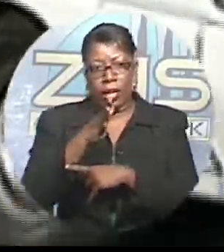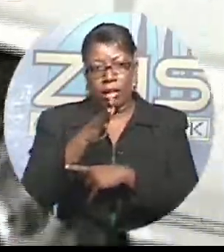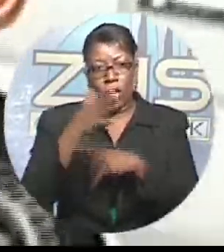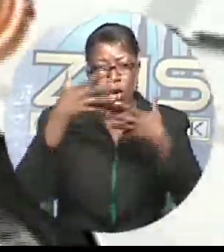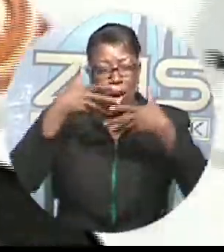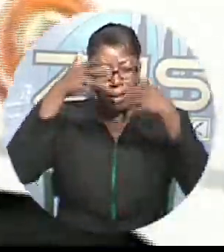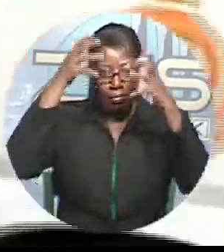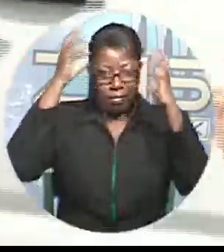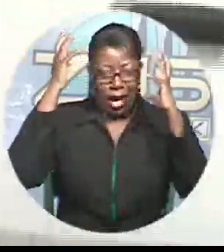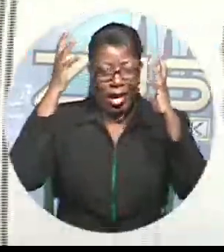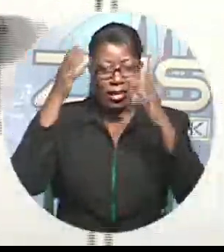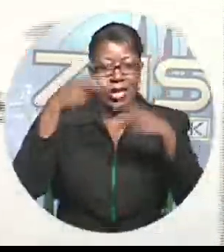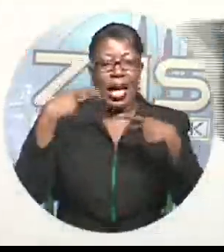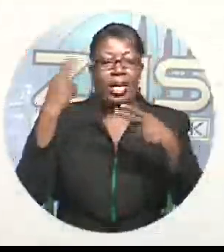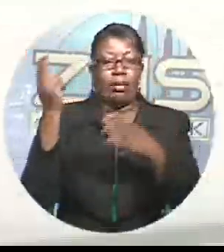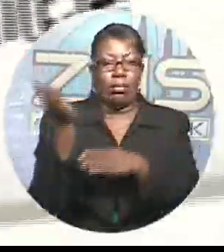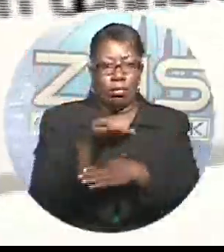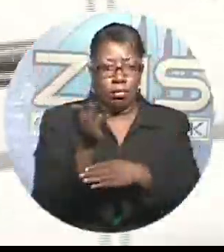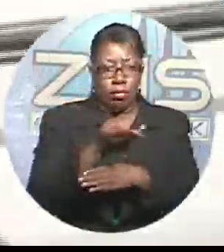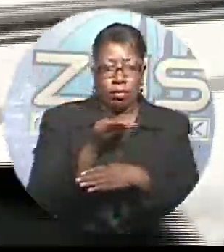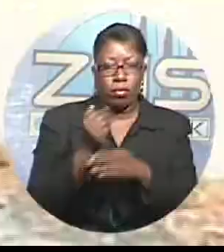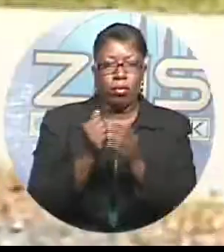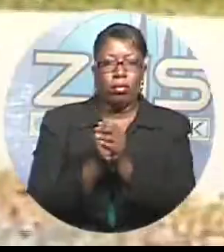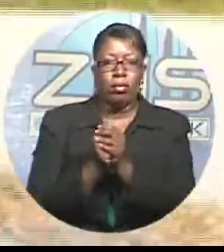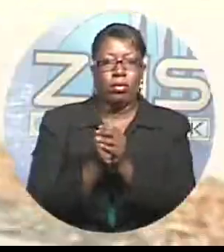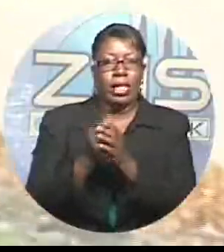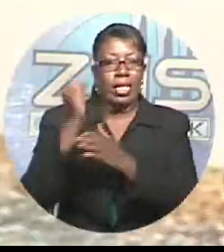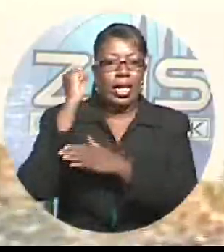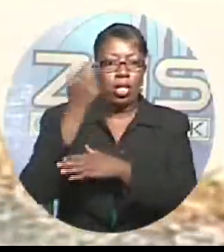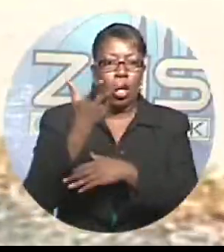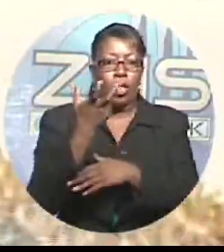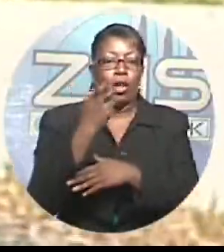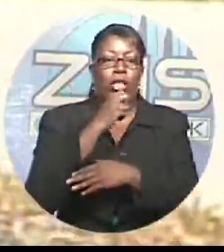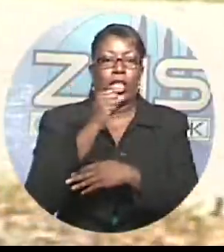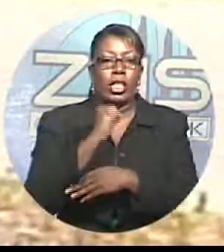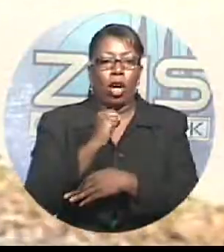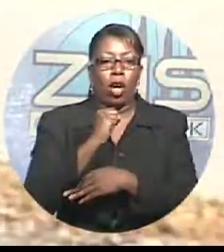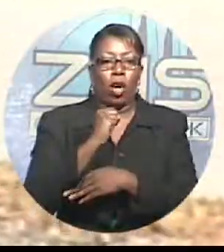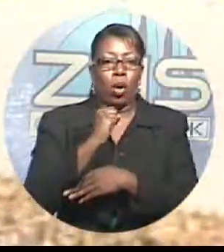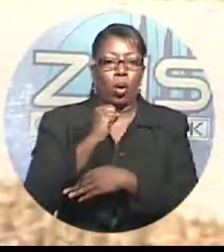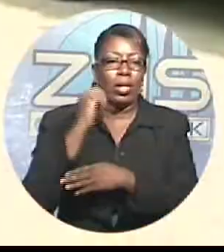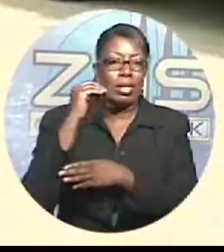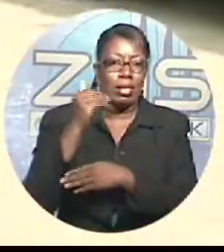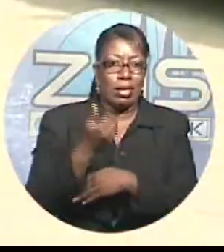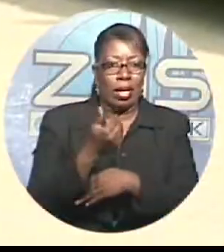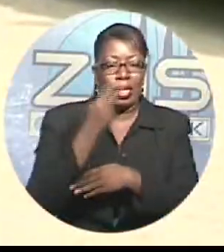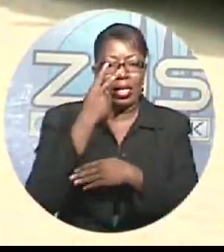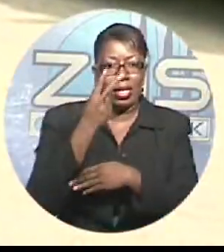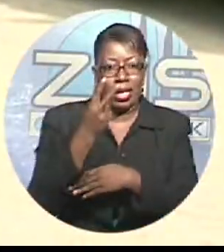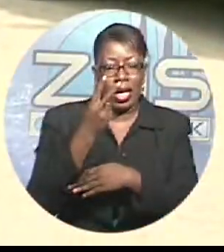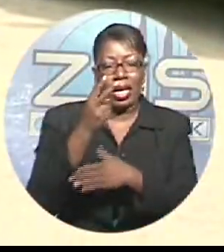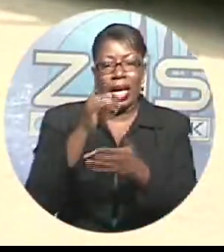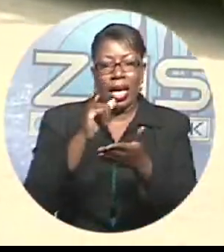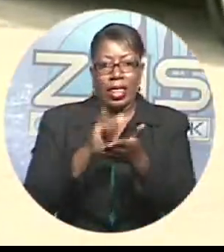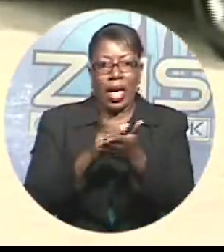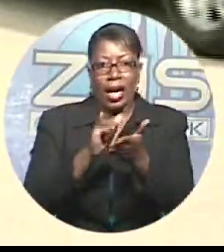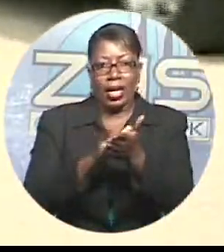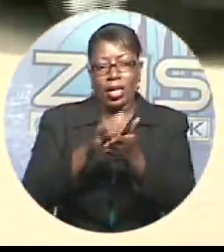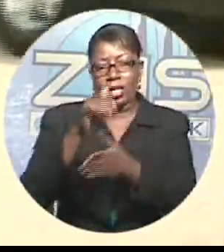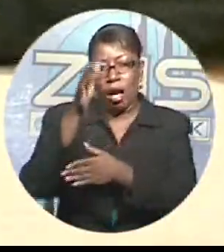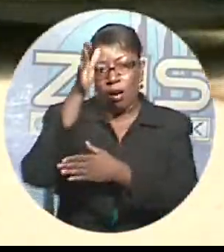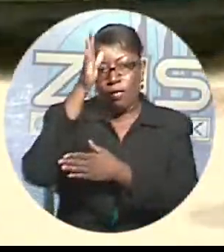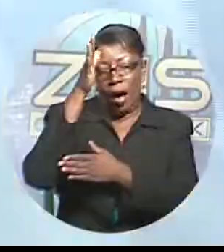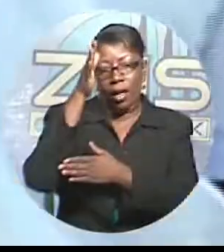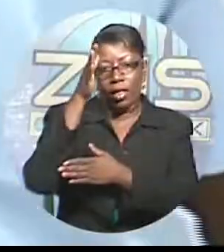He further told the Mirror that the victim's 13-year-old son, George, was tied up and forced to watch his father being gunned down during the armed